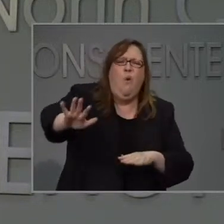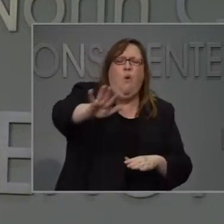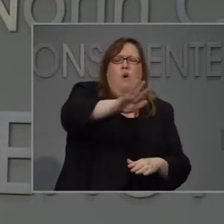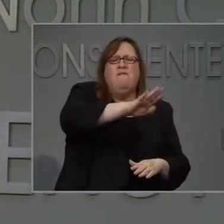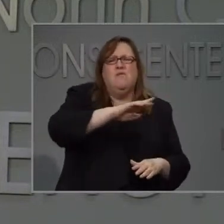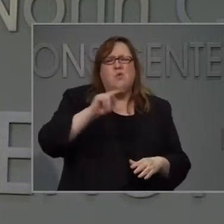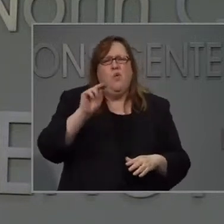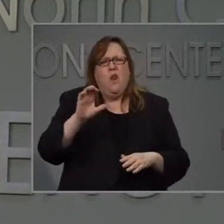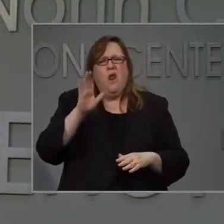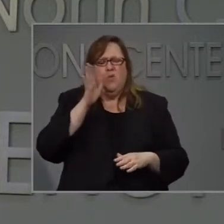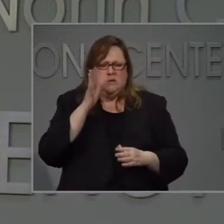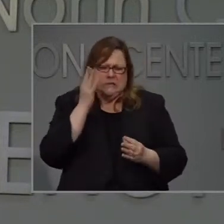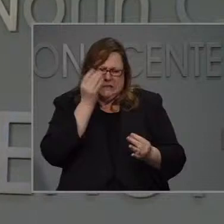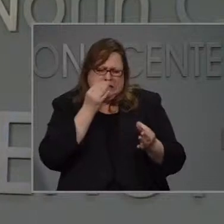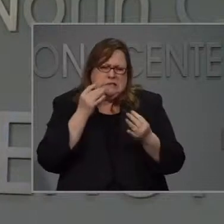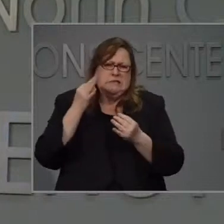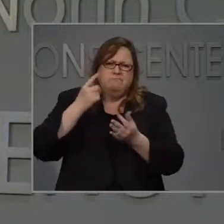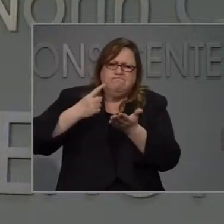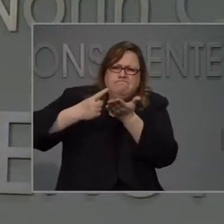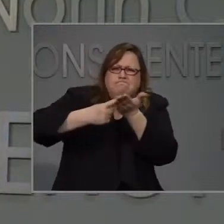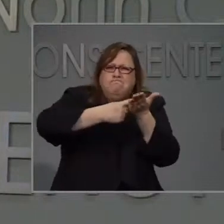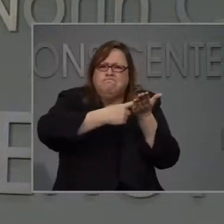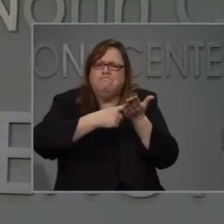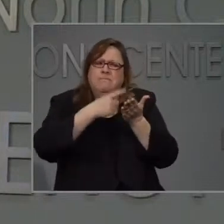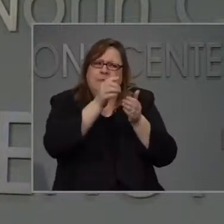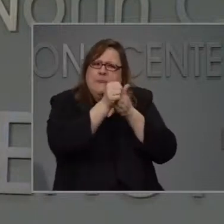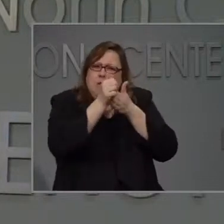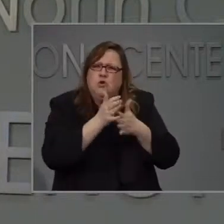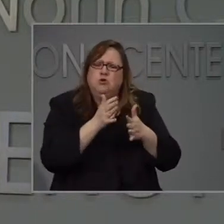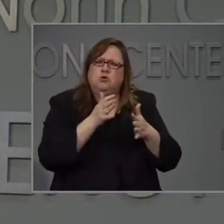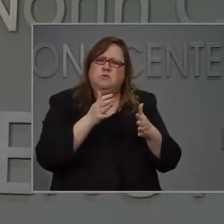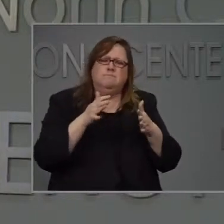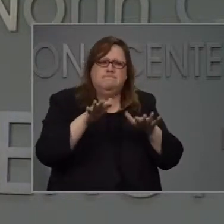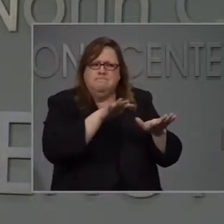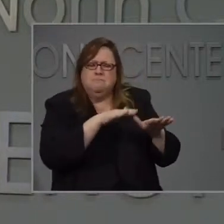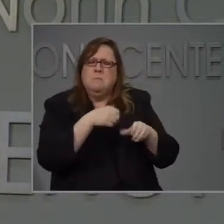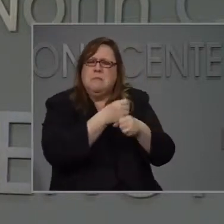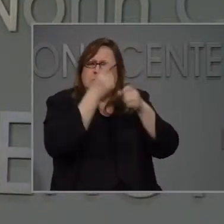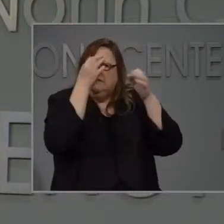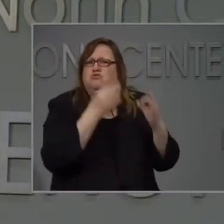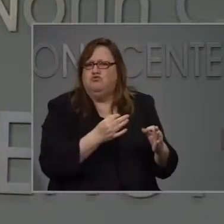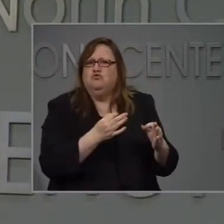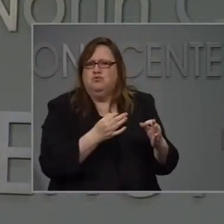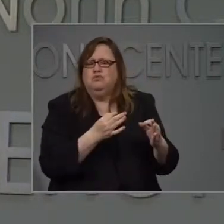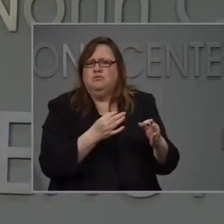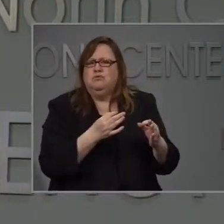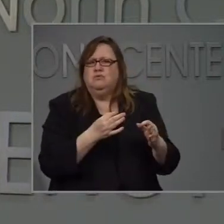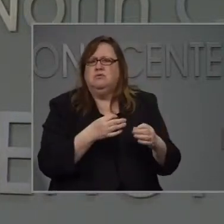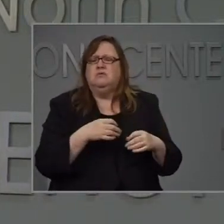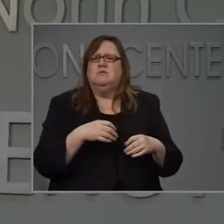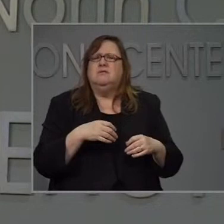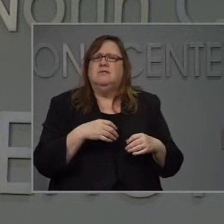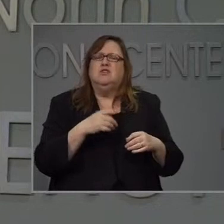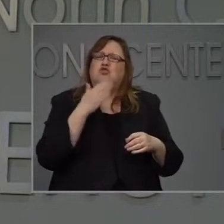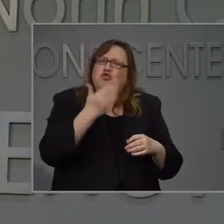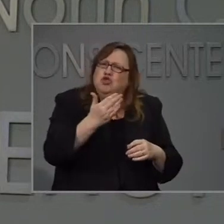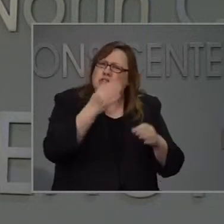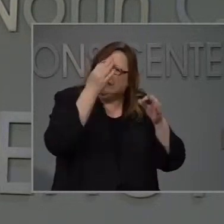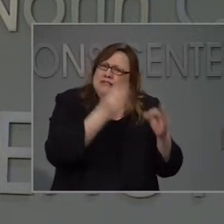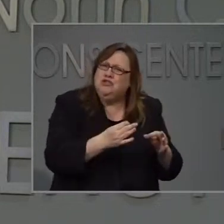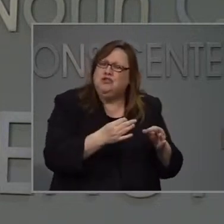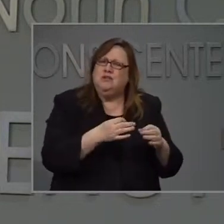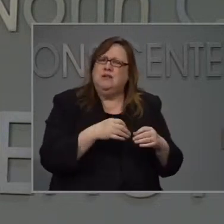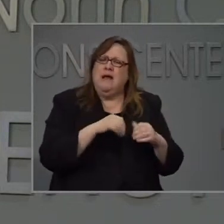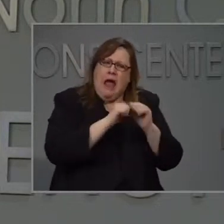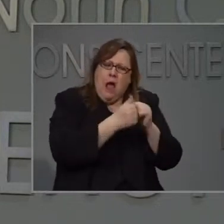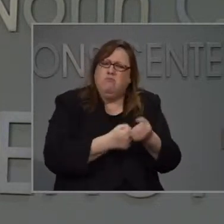Carolina will talk with their leaders and will make good decisions about what is right to look